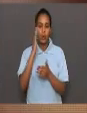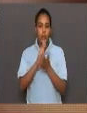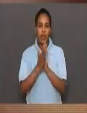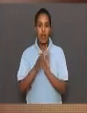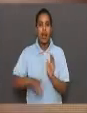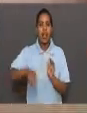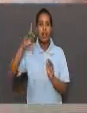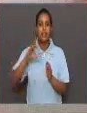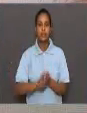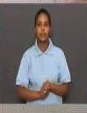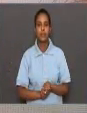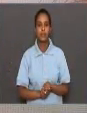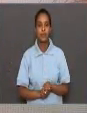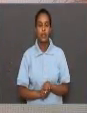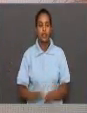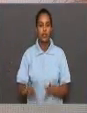higher.